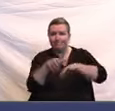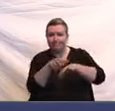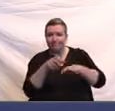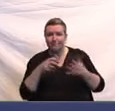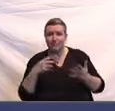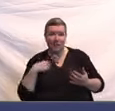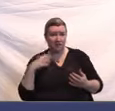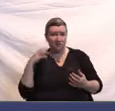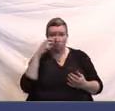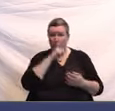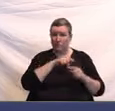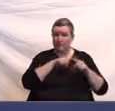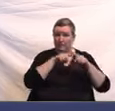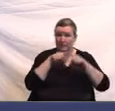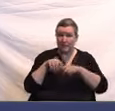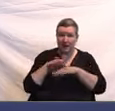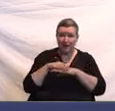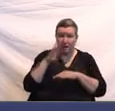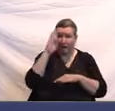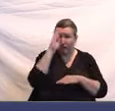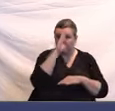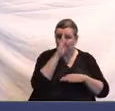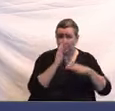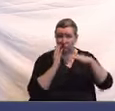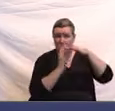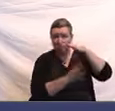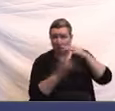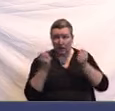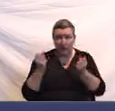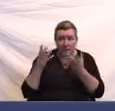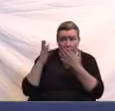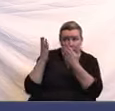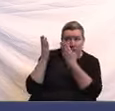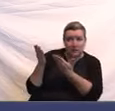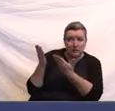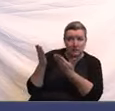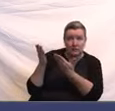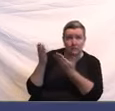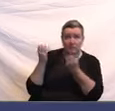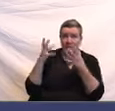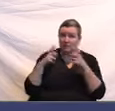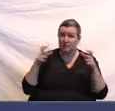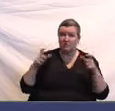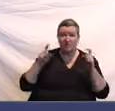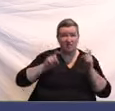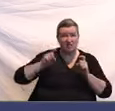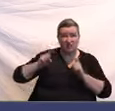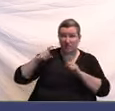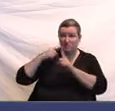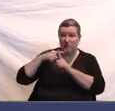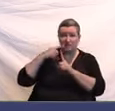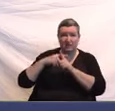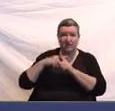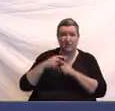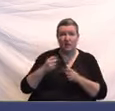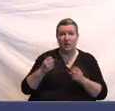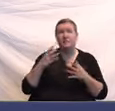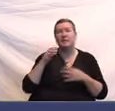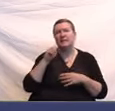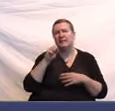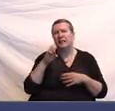to a large degree on hospitalizations. We know a lot of people are testing positive, but a lot of cases are mild or